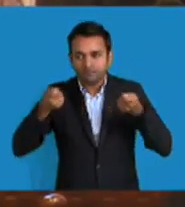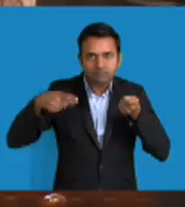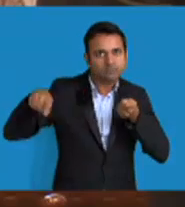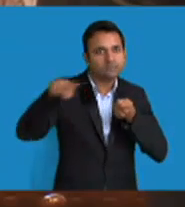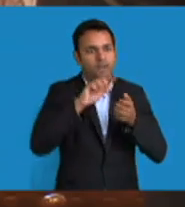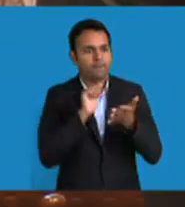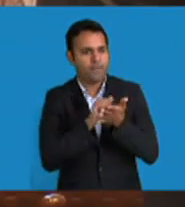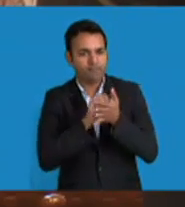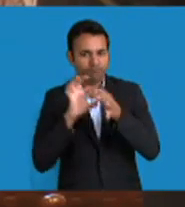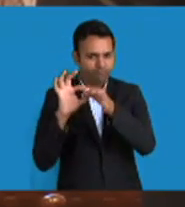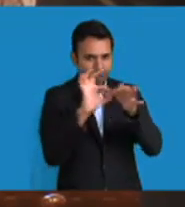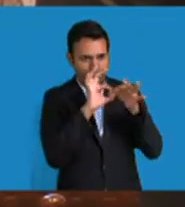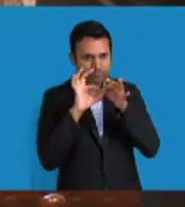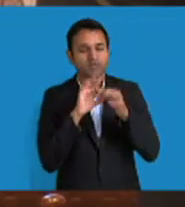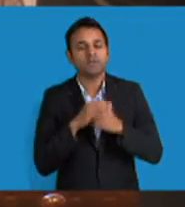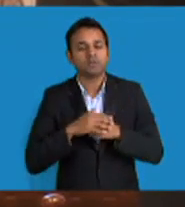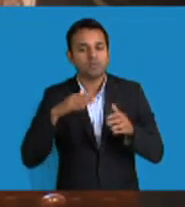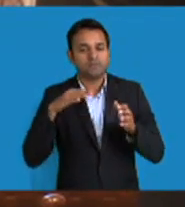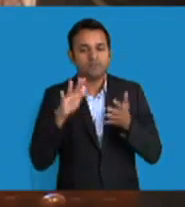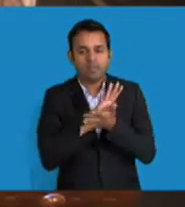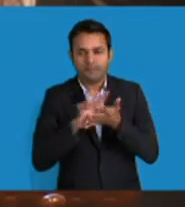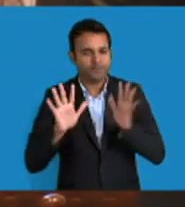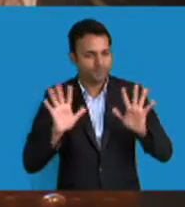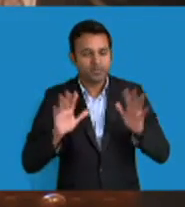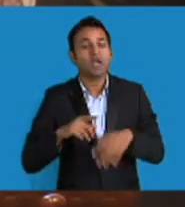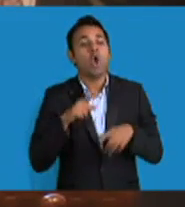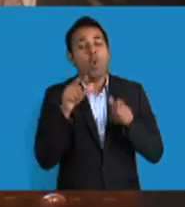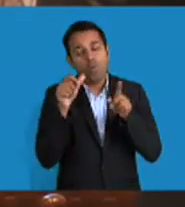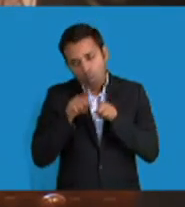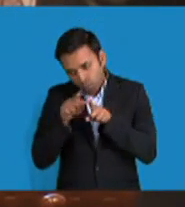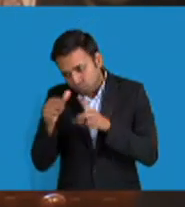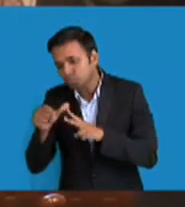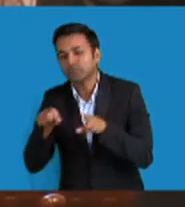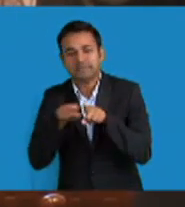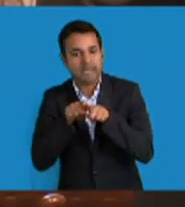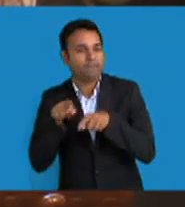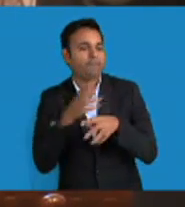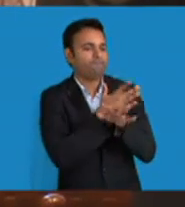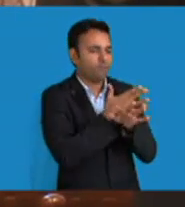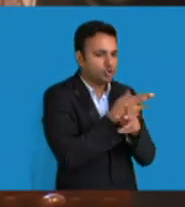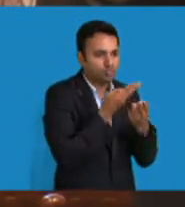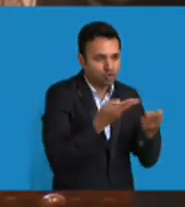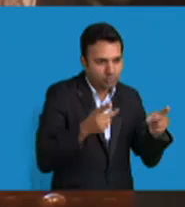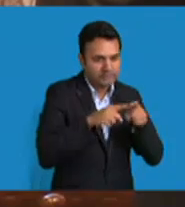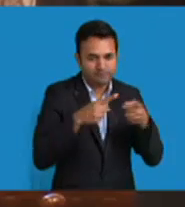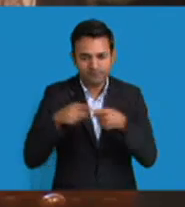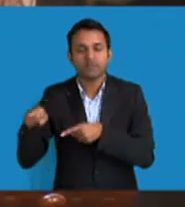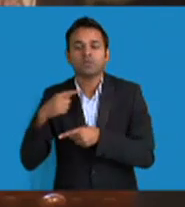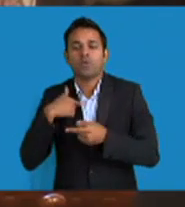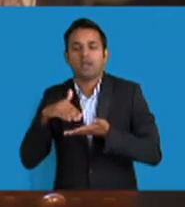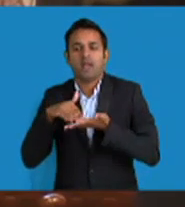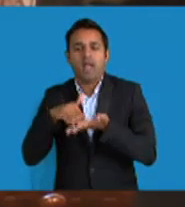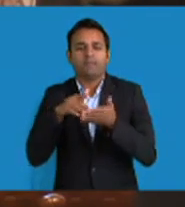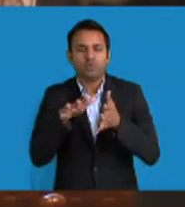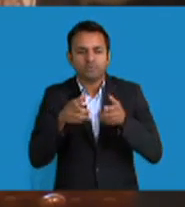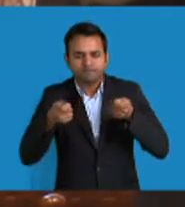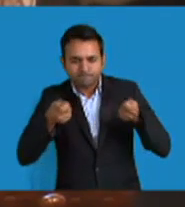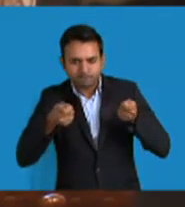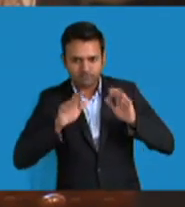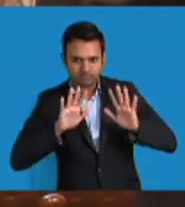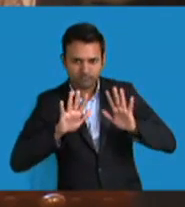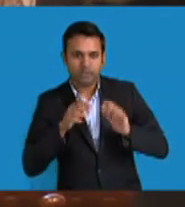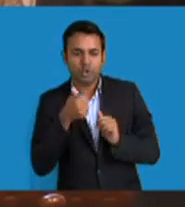goal term of sustainable use of fishery resources, which is aligned to Goal SDG 14, which are